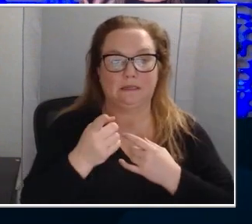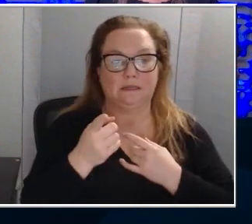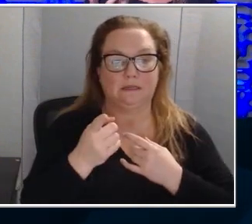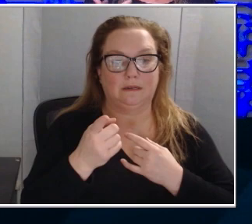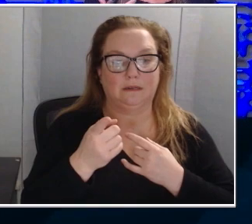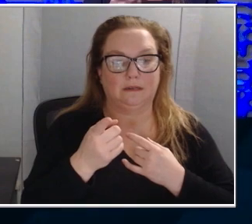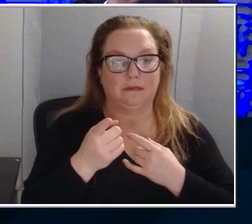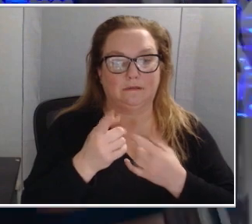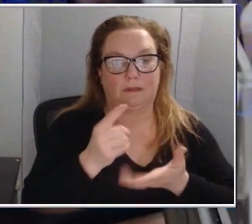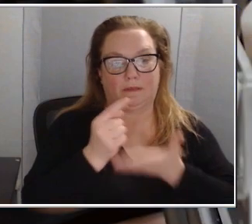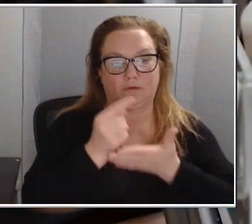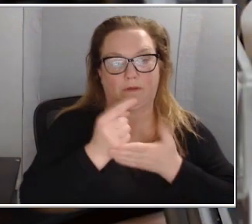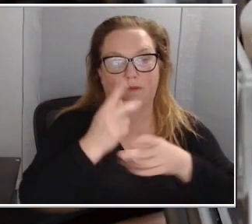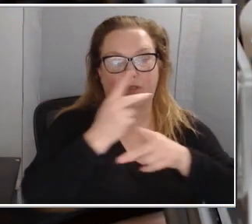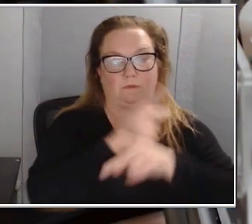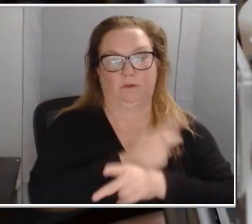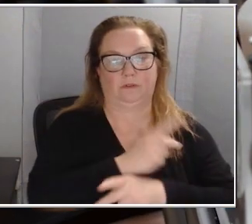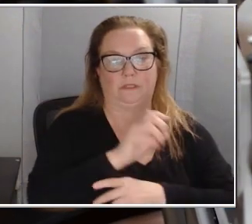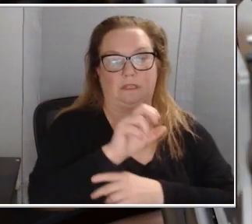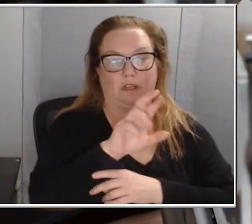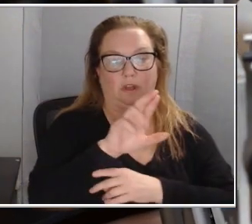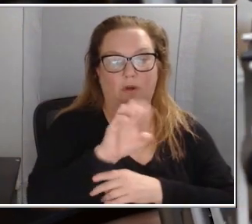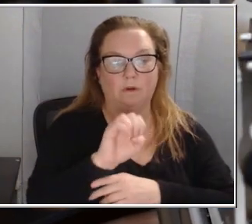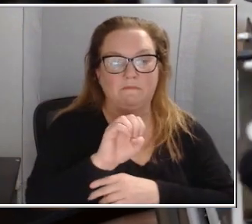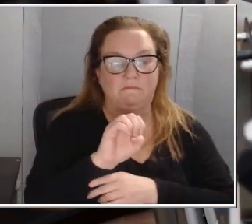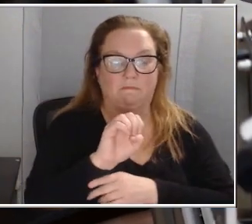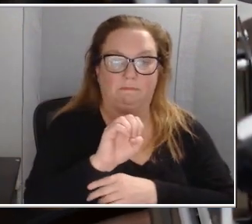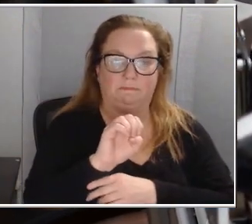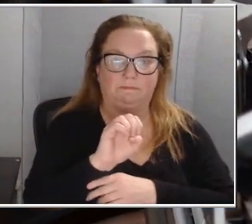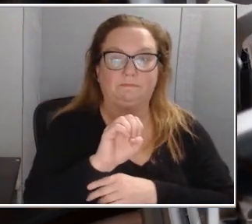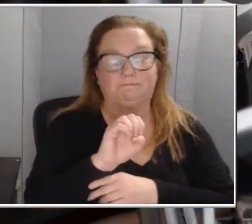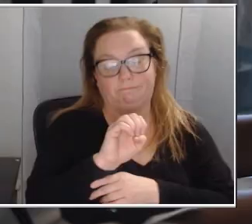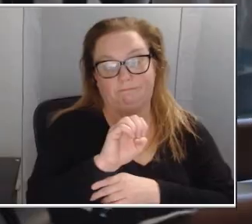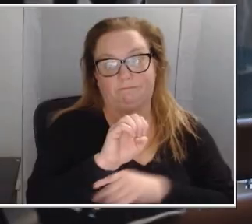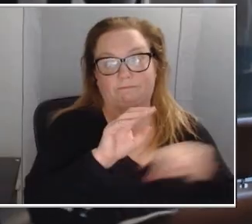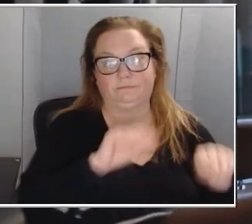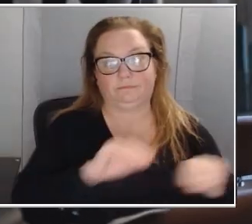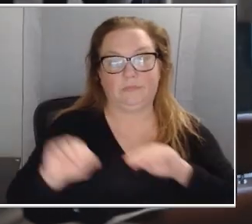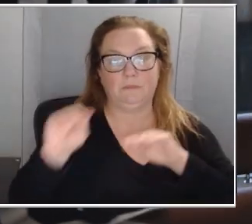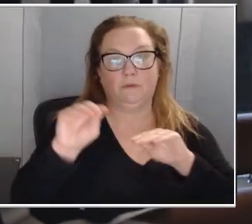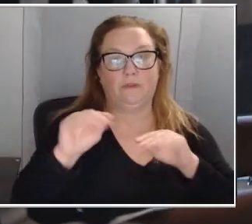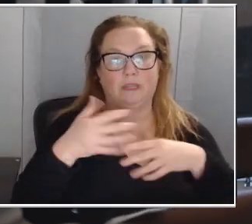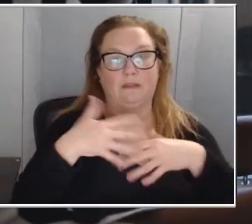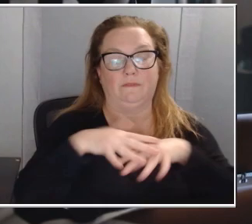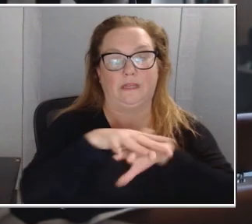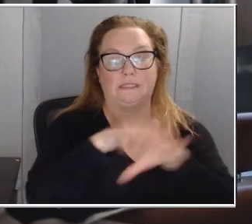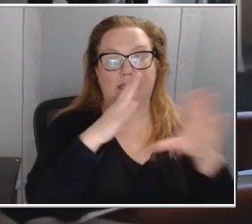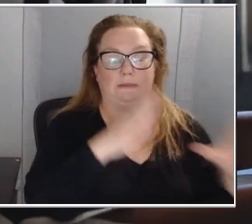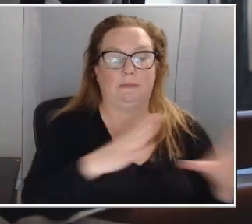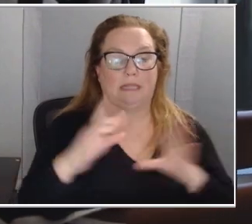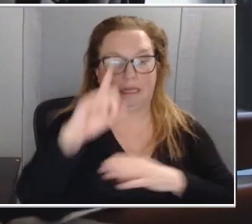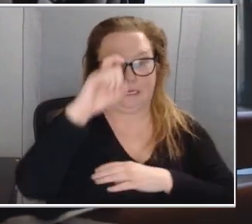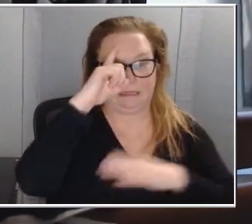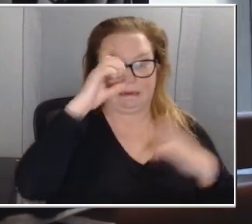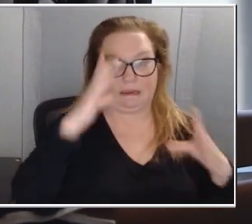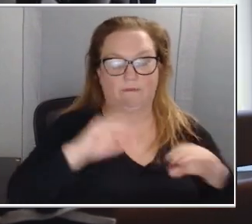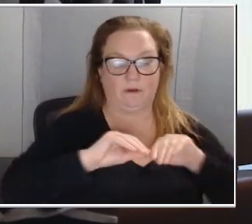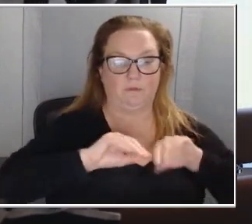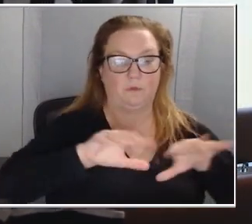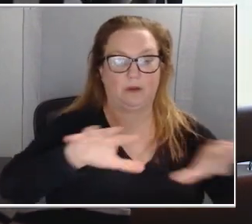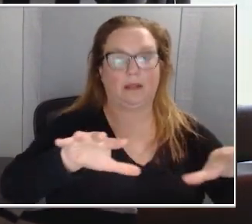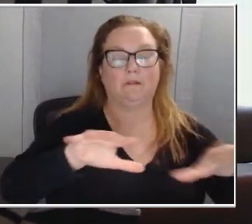the treatment is worse than the cure. Removing for example, the phased-in plan that the governor put out,